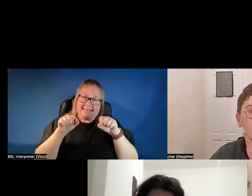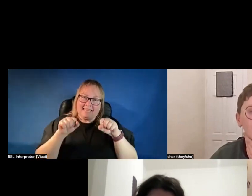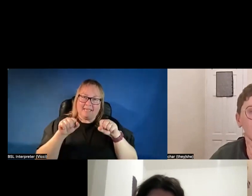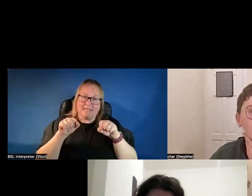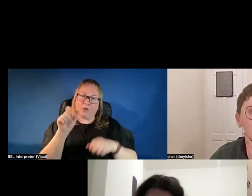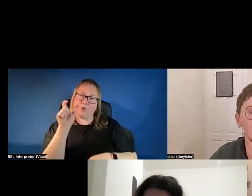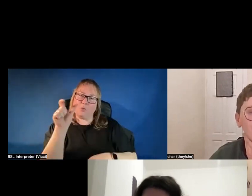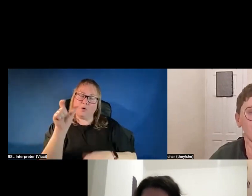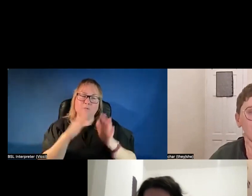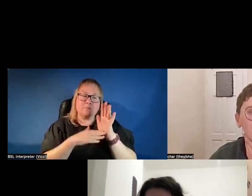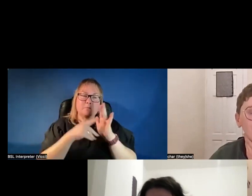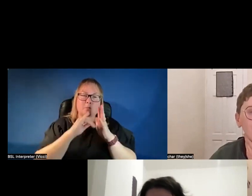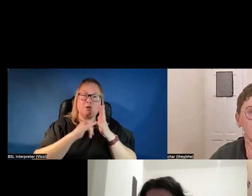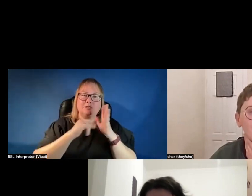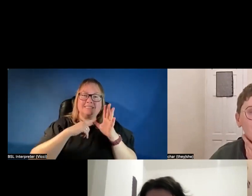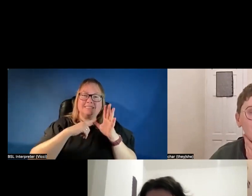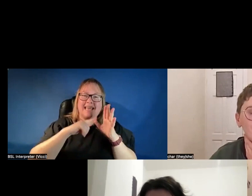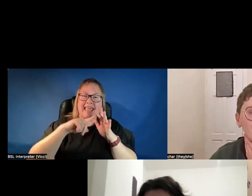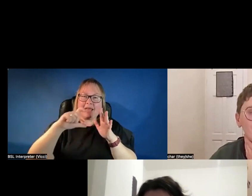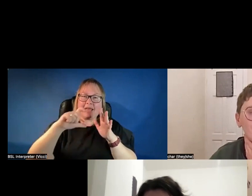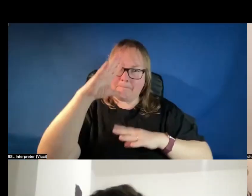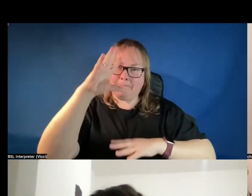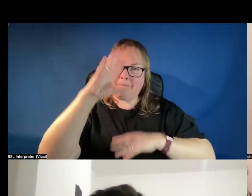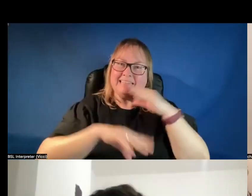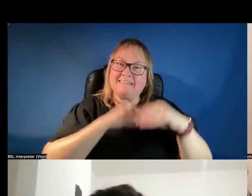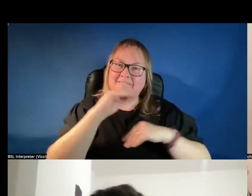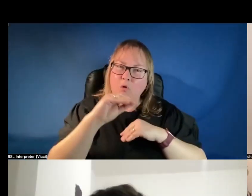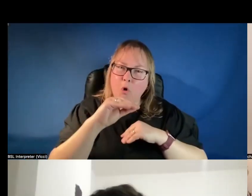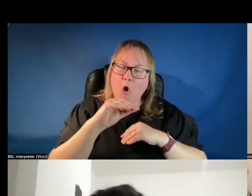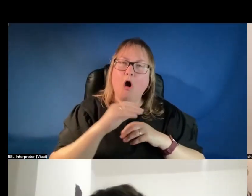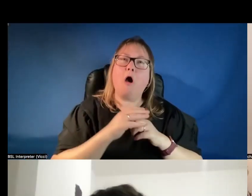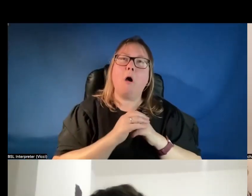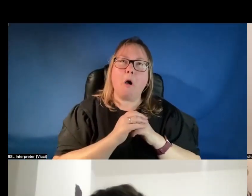I sort of took this metaphor really as a